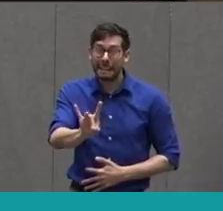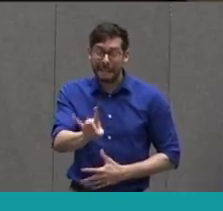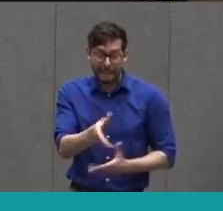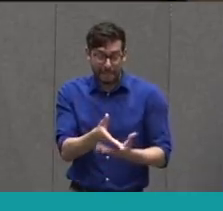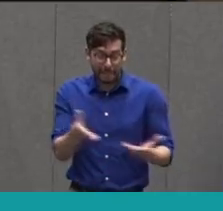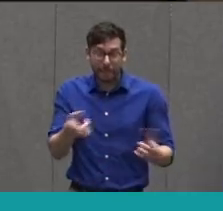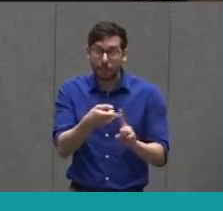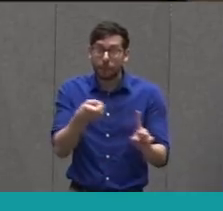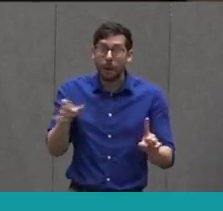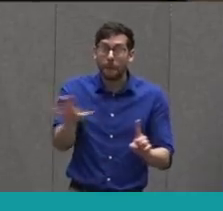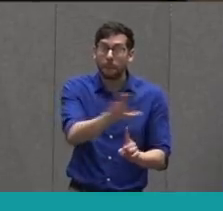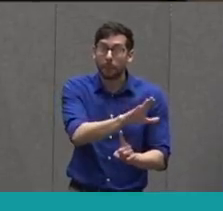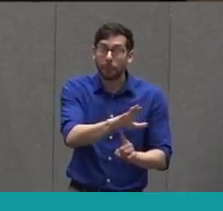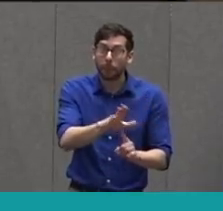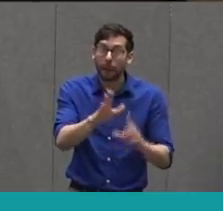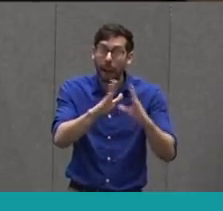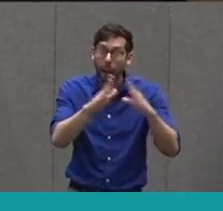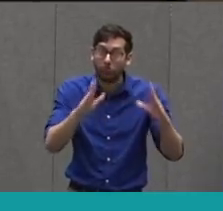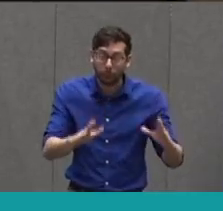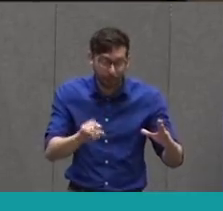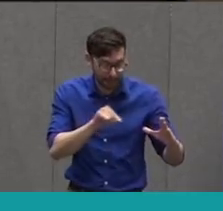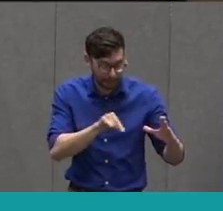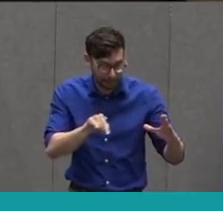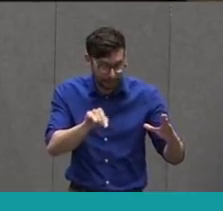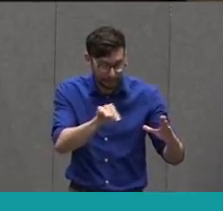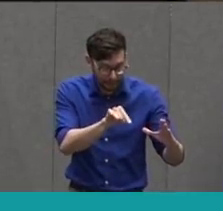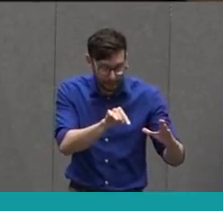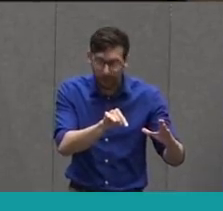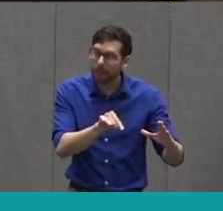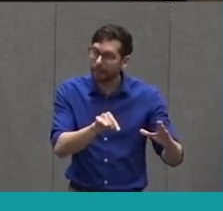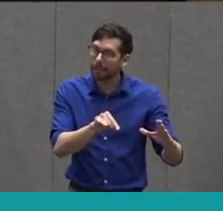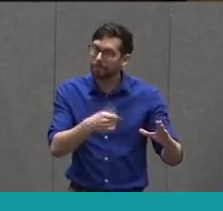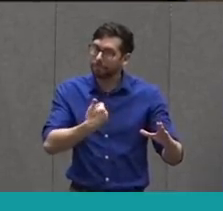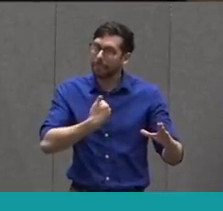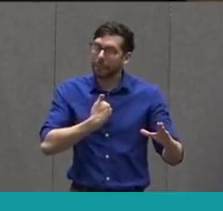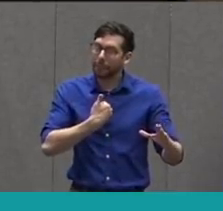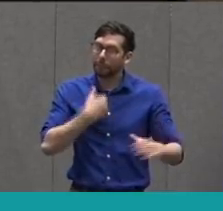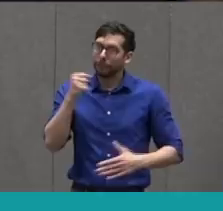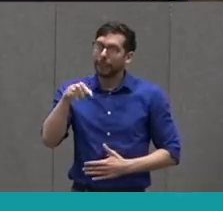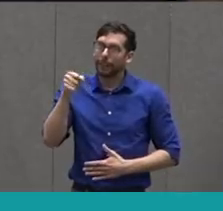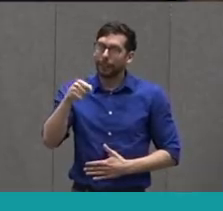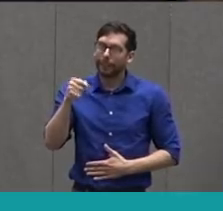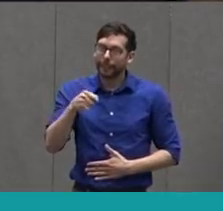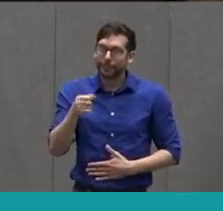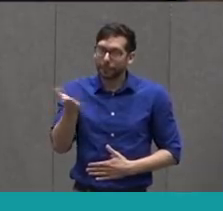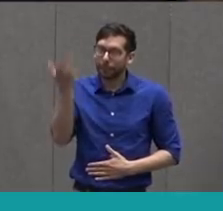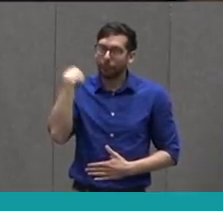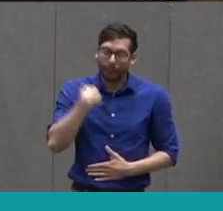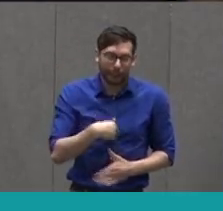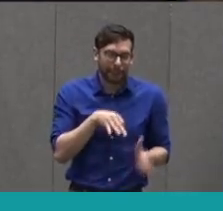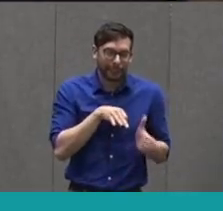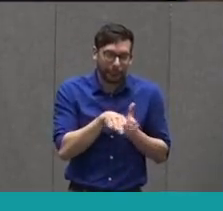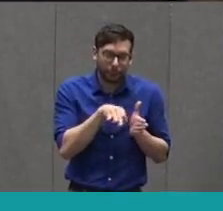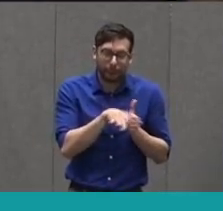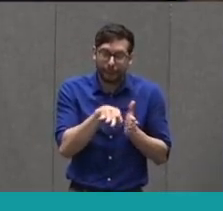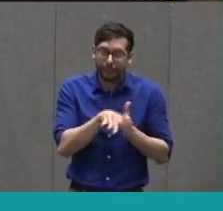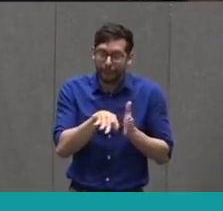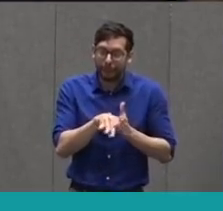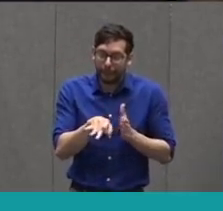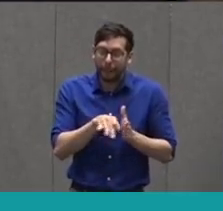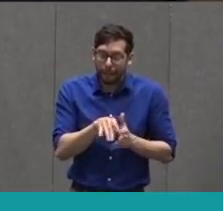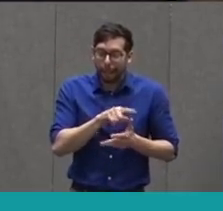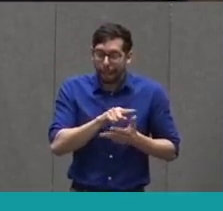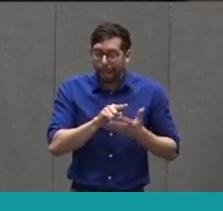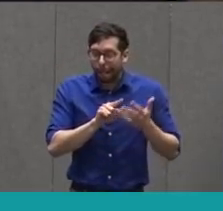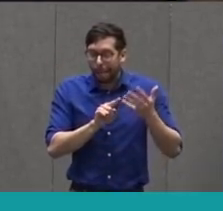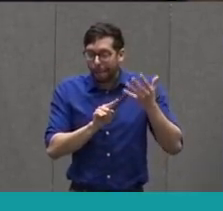Possibly. I know that I have counted 258 things in my house. Sometimes when I'm eating my bowl